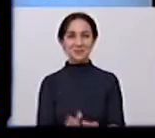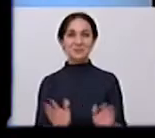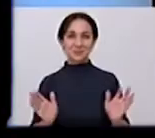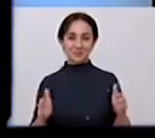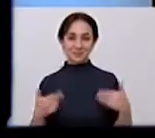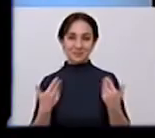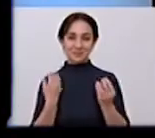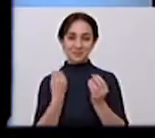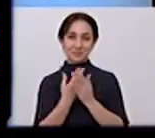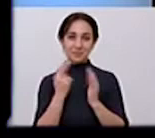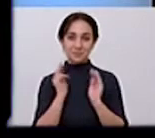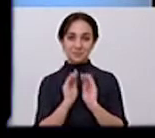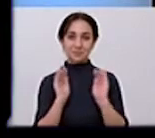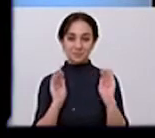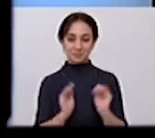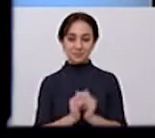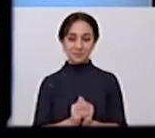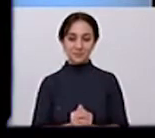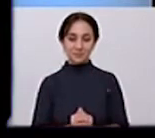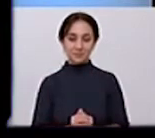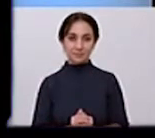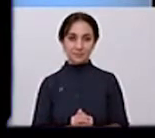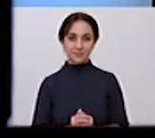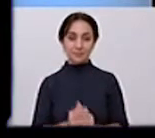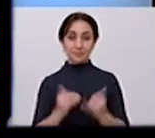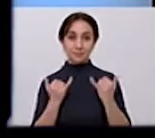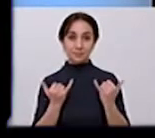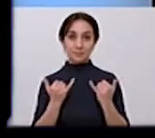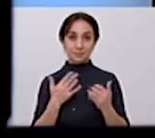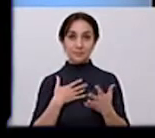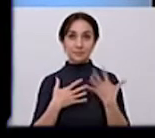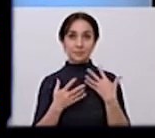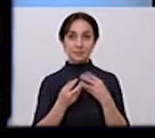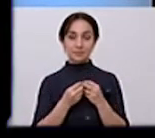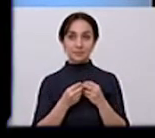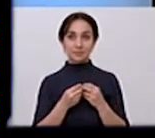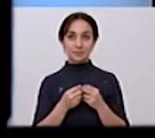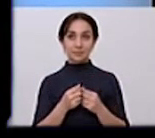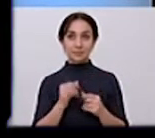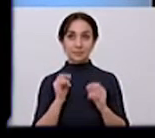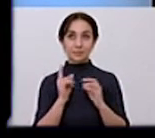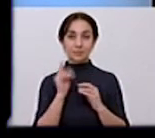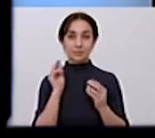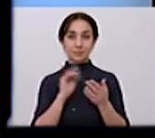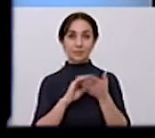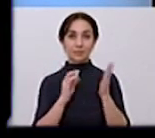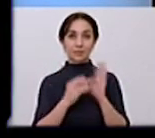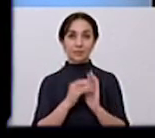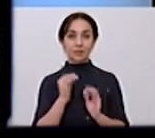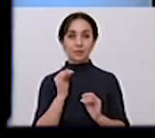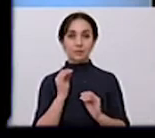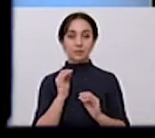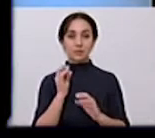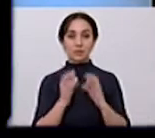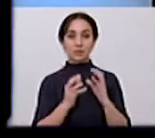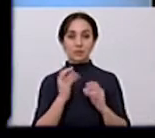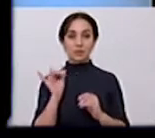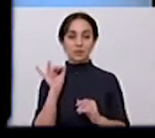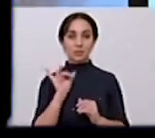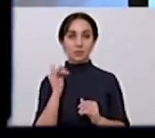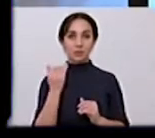Assalomu alaykum aziz o'quvchilar. Bugun biz siz bilan 11-sinf jahon